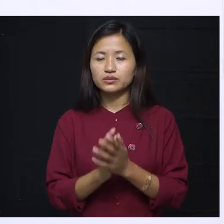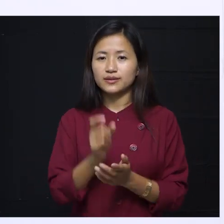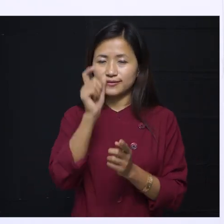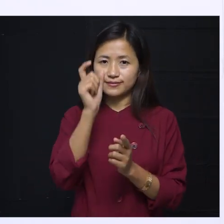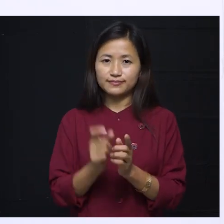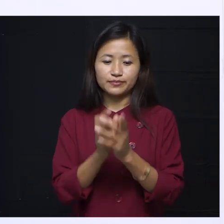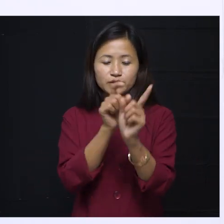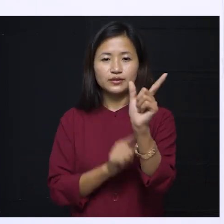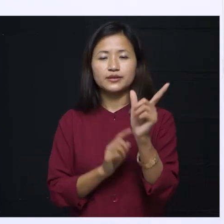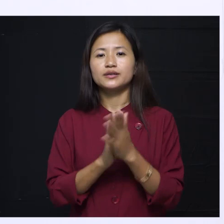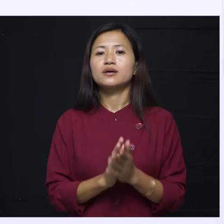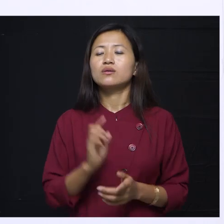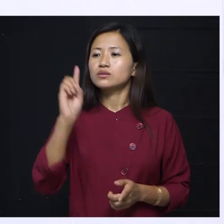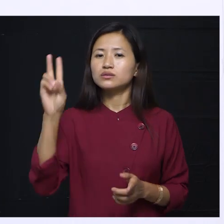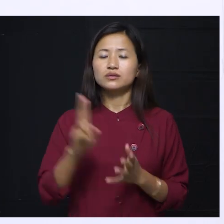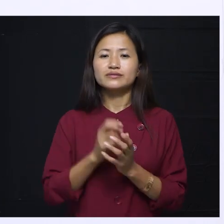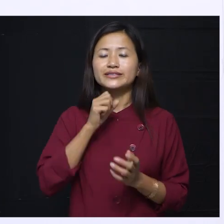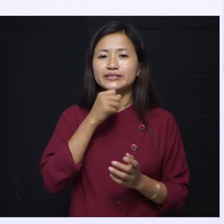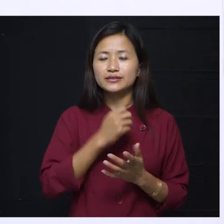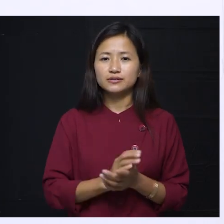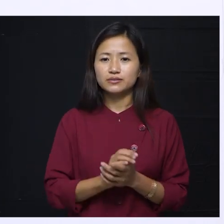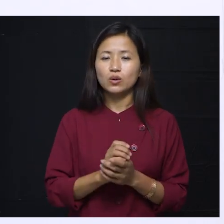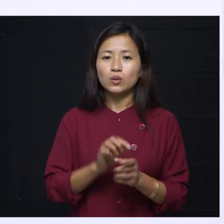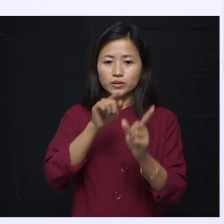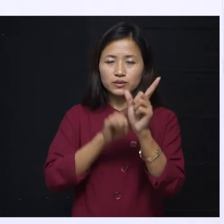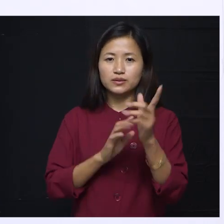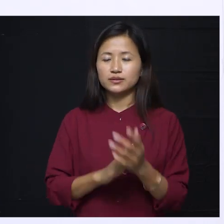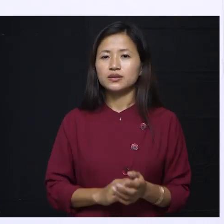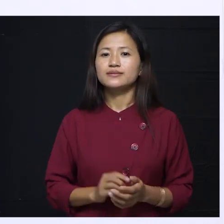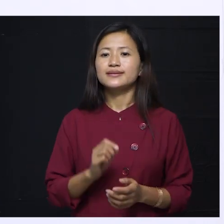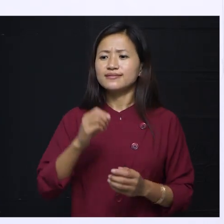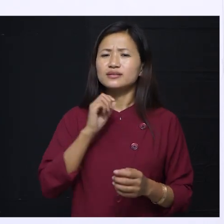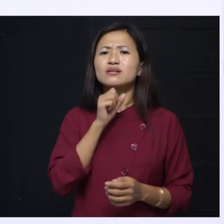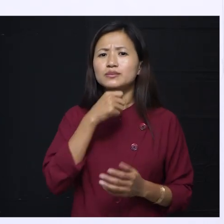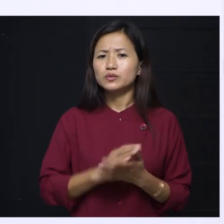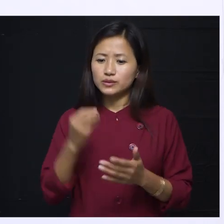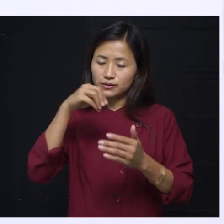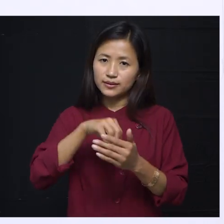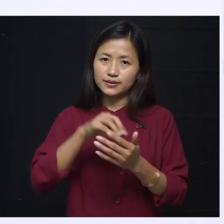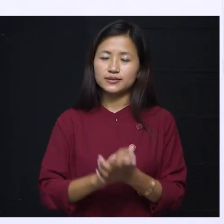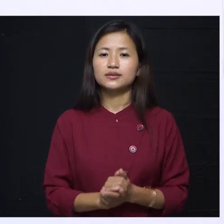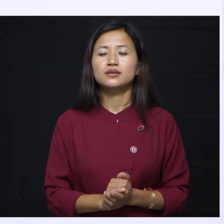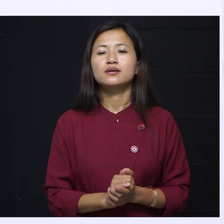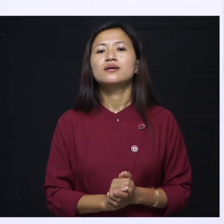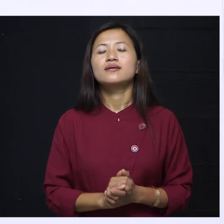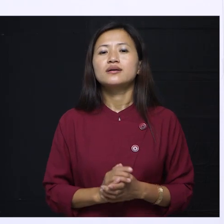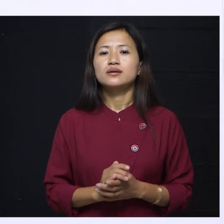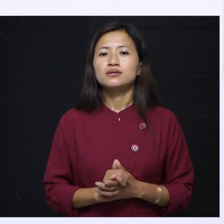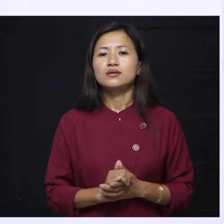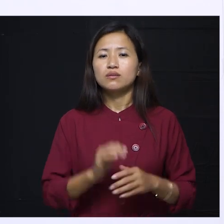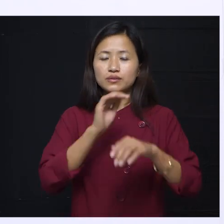here. A 12-year-old girl, so see, you want to put the age emphasis there. So it depends, like I said, it depends